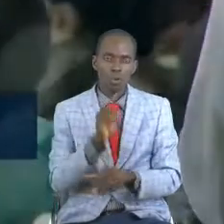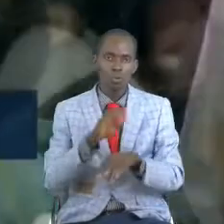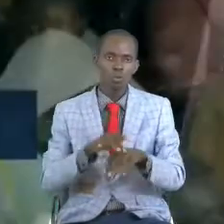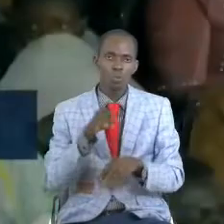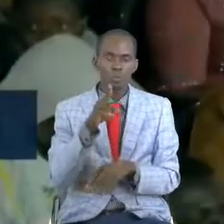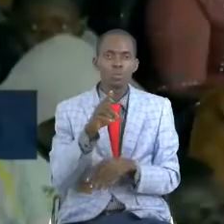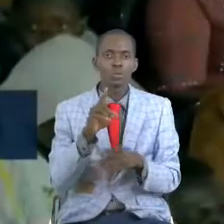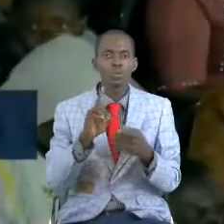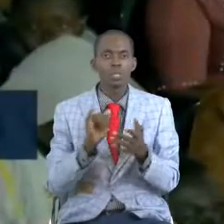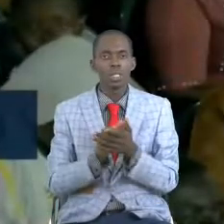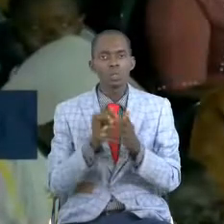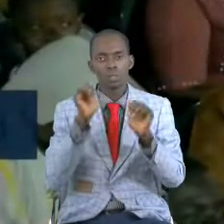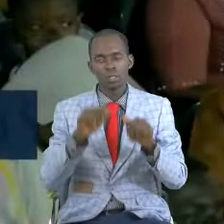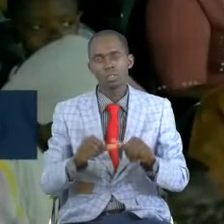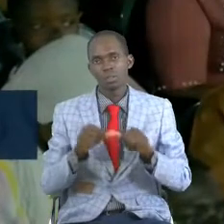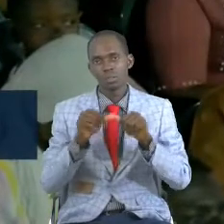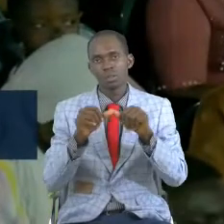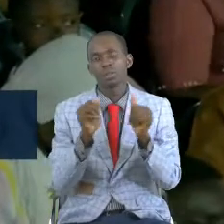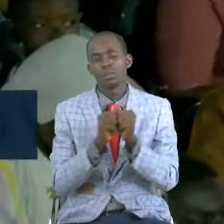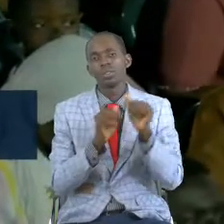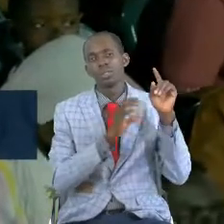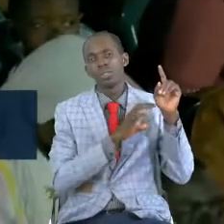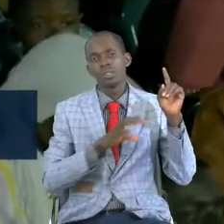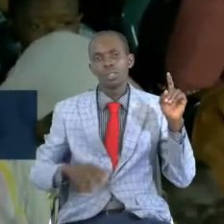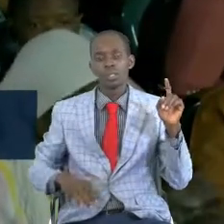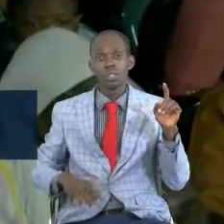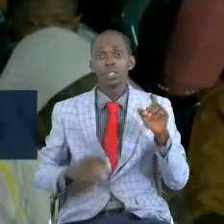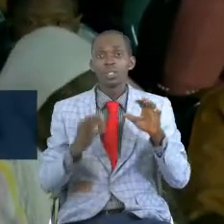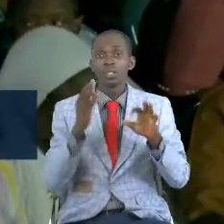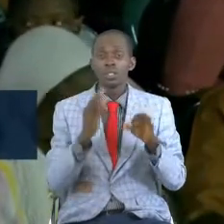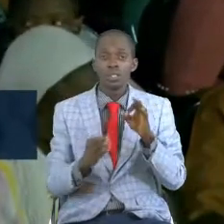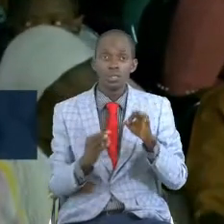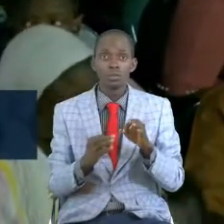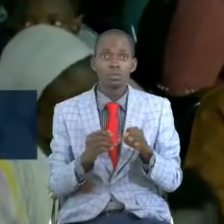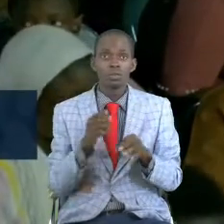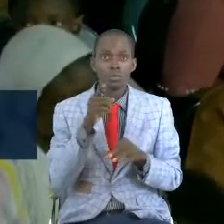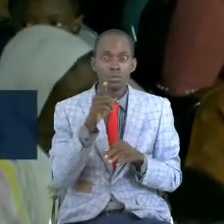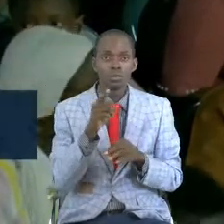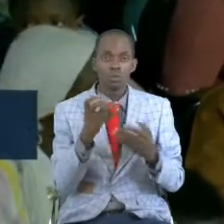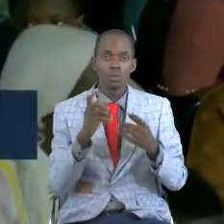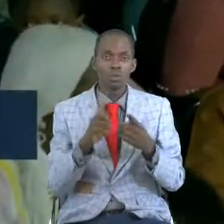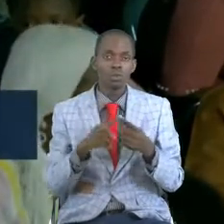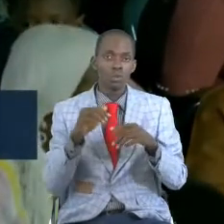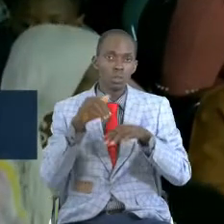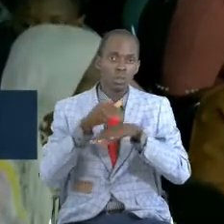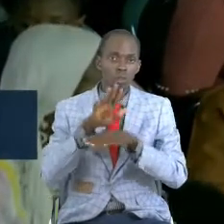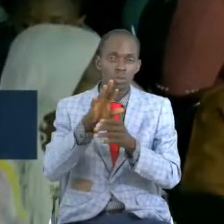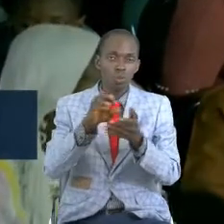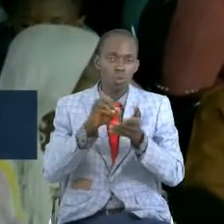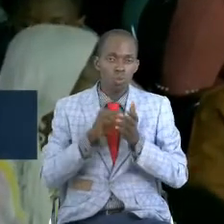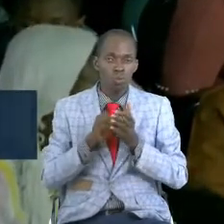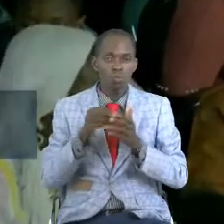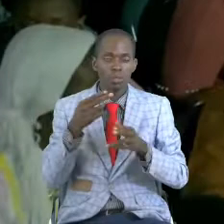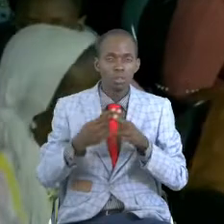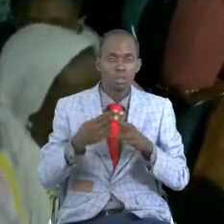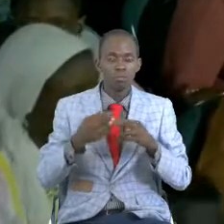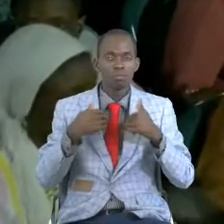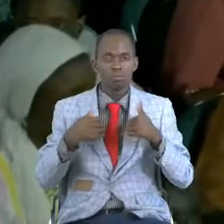There's a number you can send the message to. The WhatsApp number is